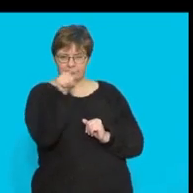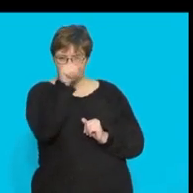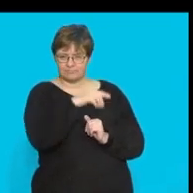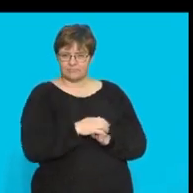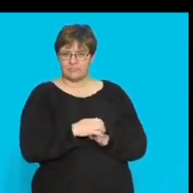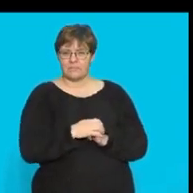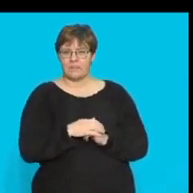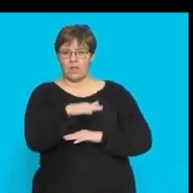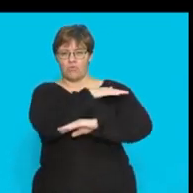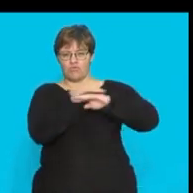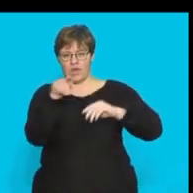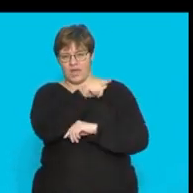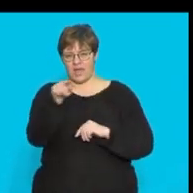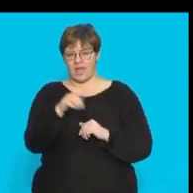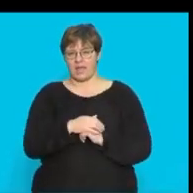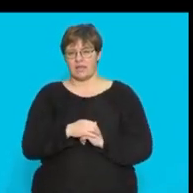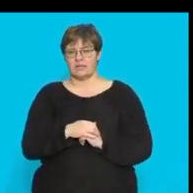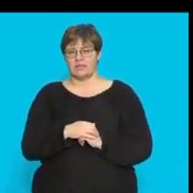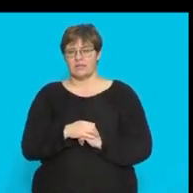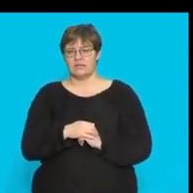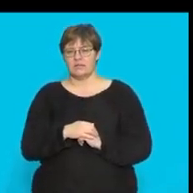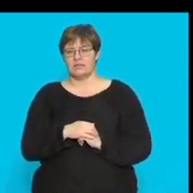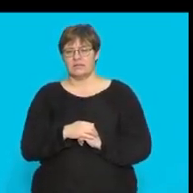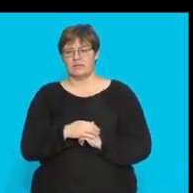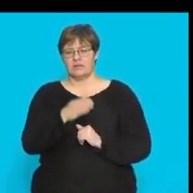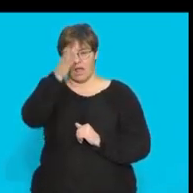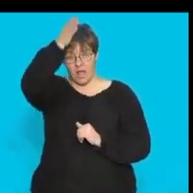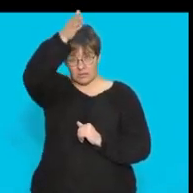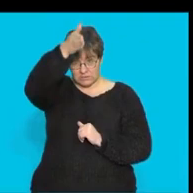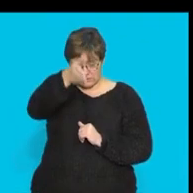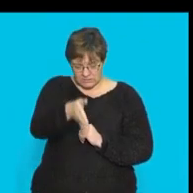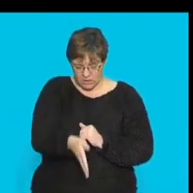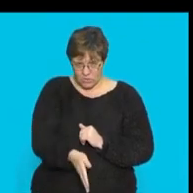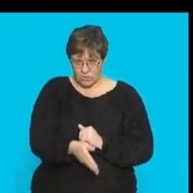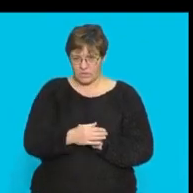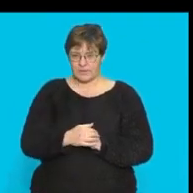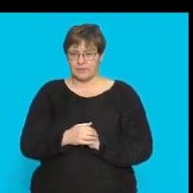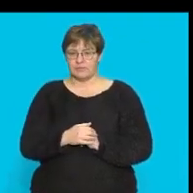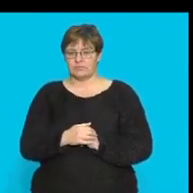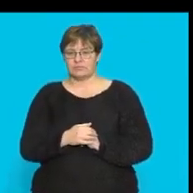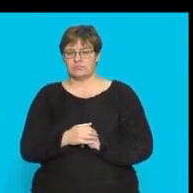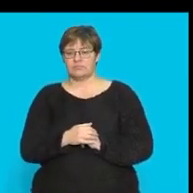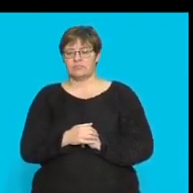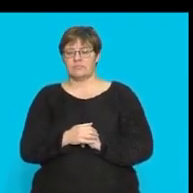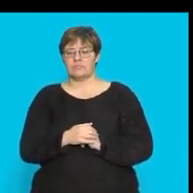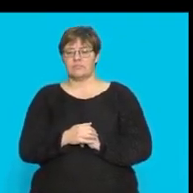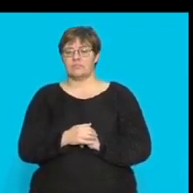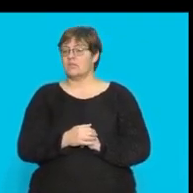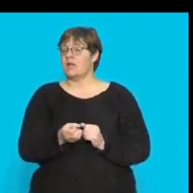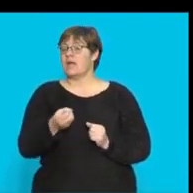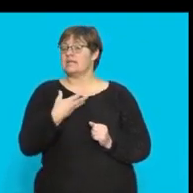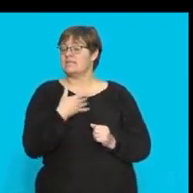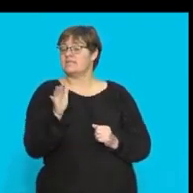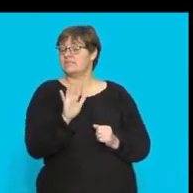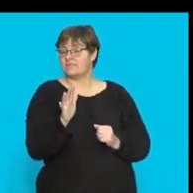our ruler and we draw a line all the way down to the bottom. And it's going to give us, all right,